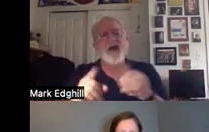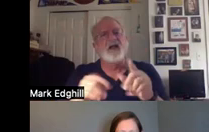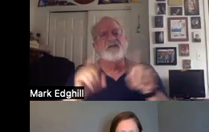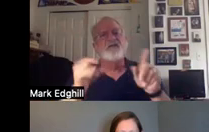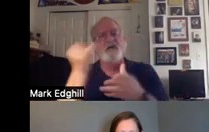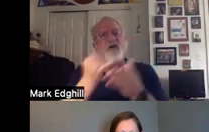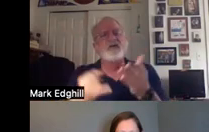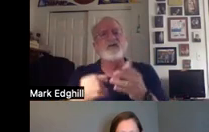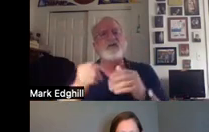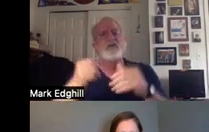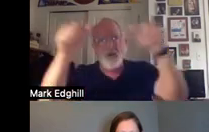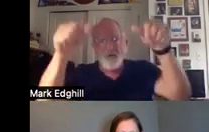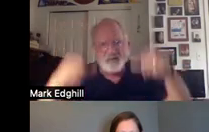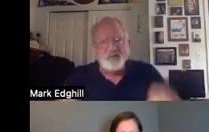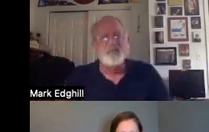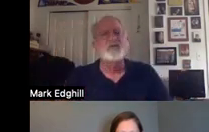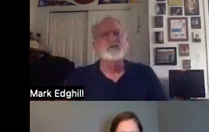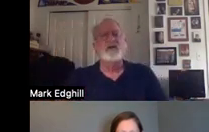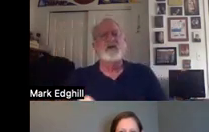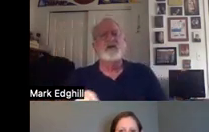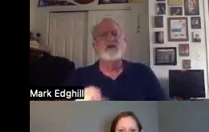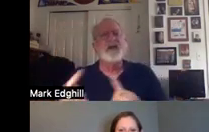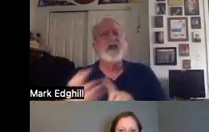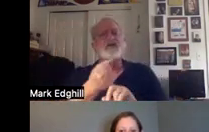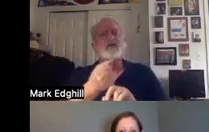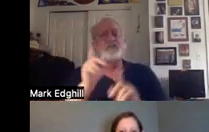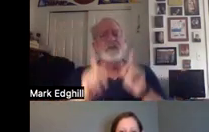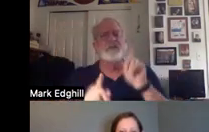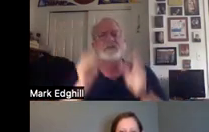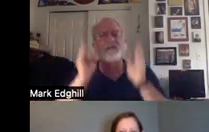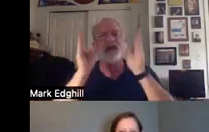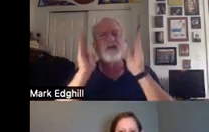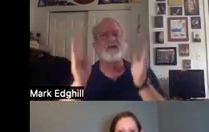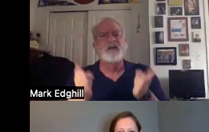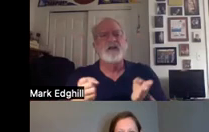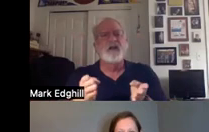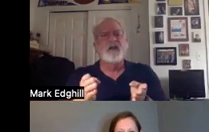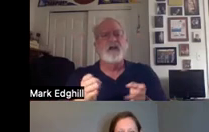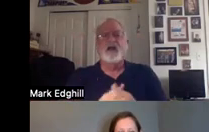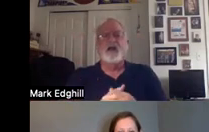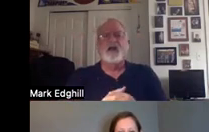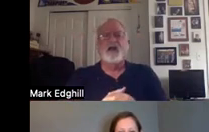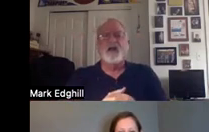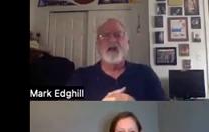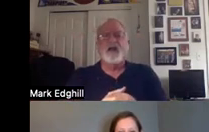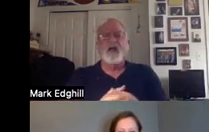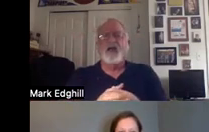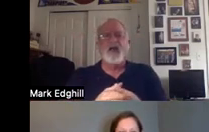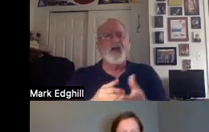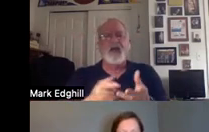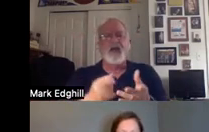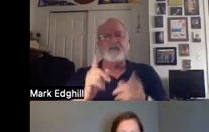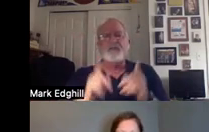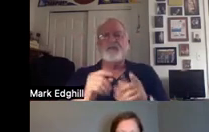see it. It's an original posters. He puts it on different formats on posters, just so that people will